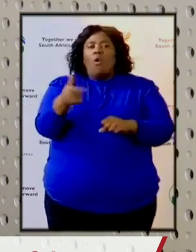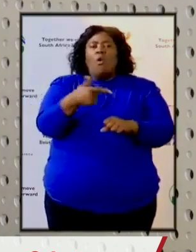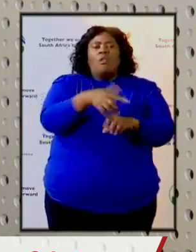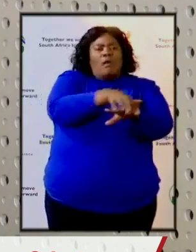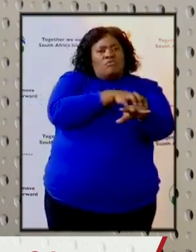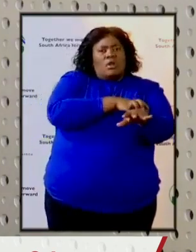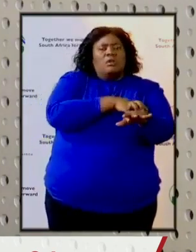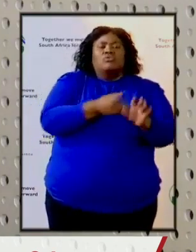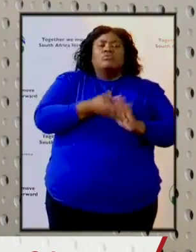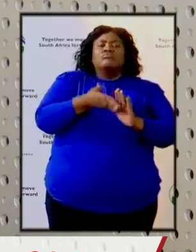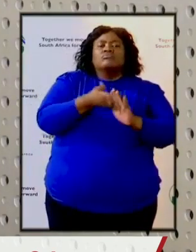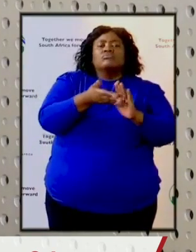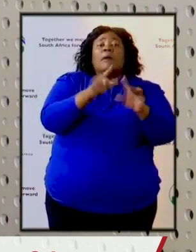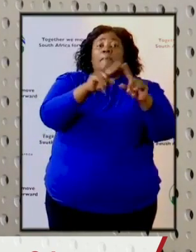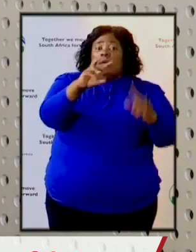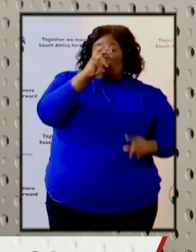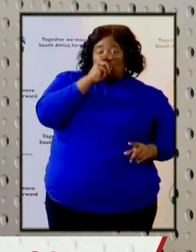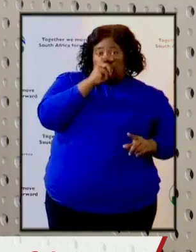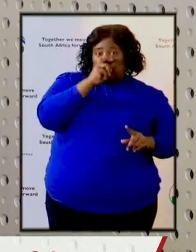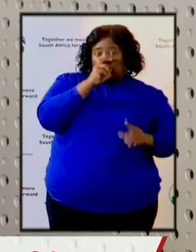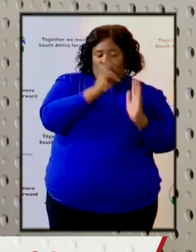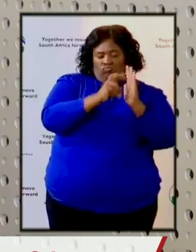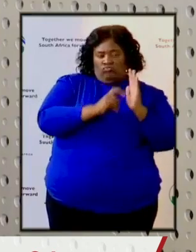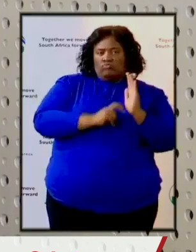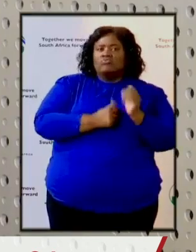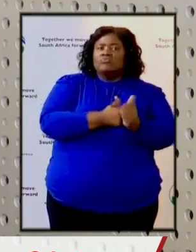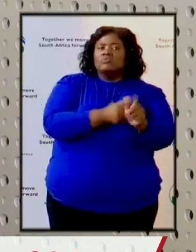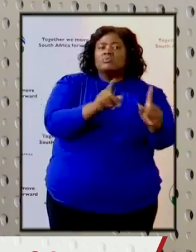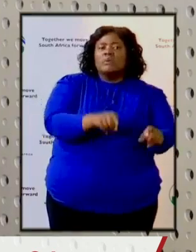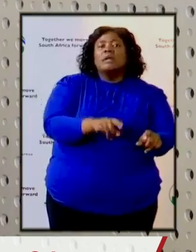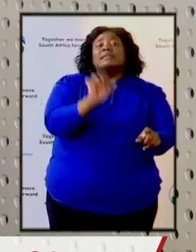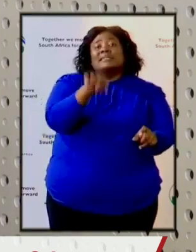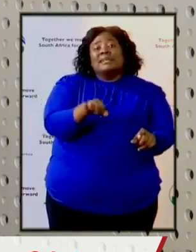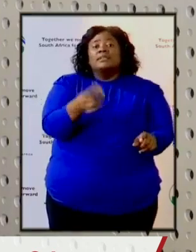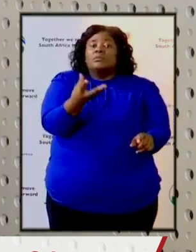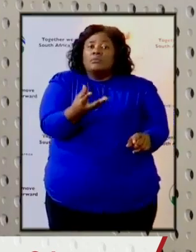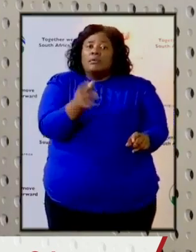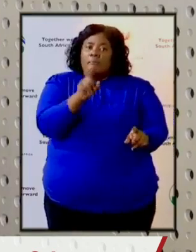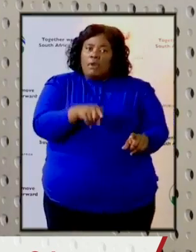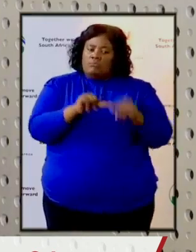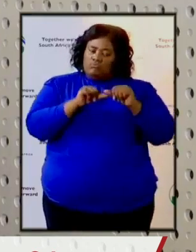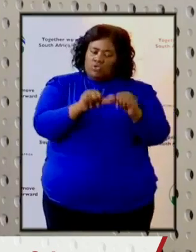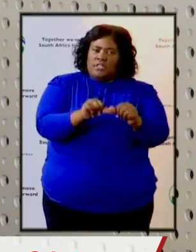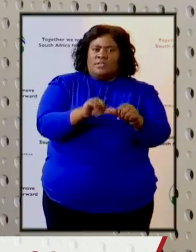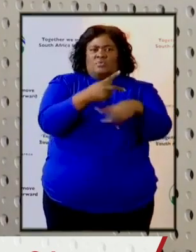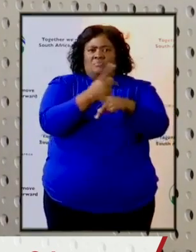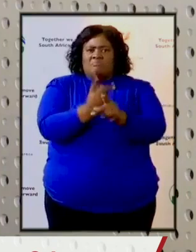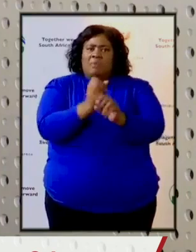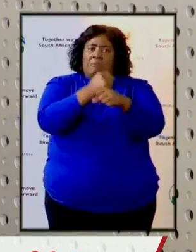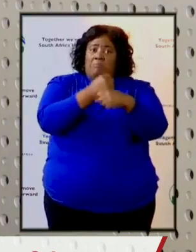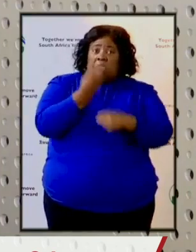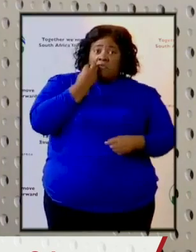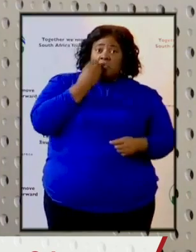operate, albeit under strict conditions, because even though we have to continue to produce, we must do